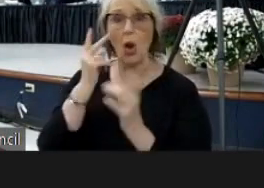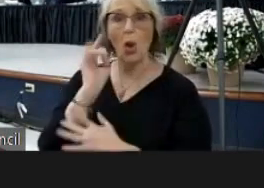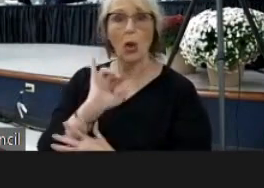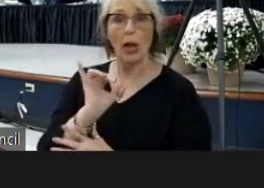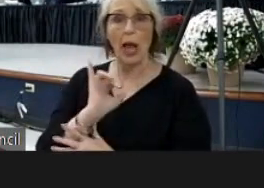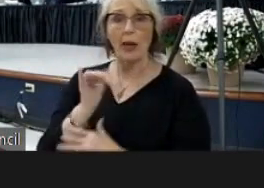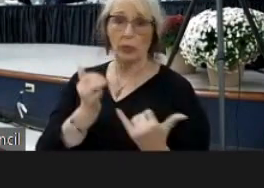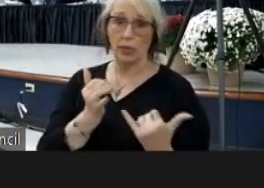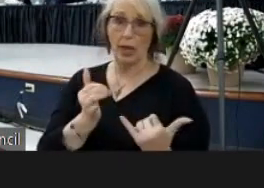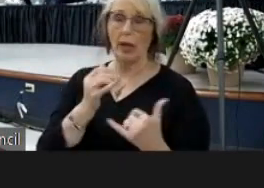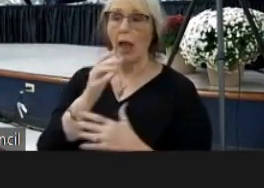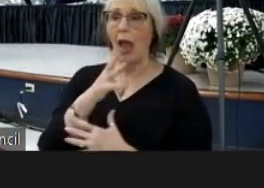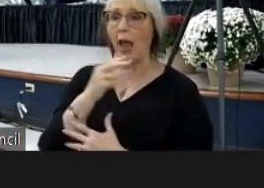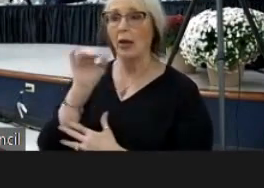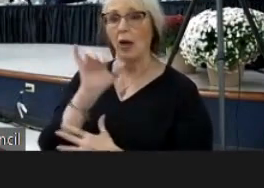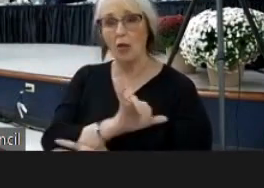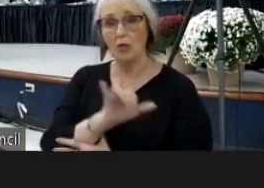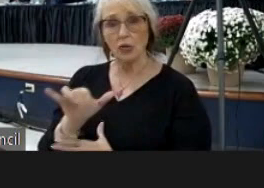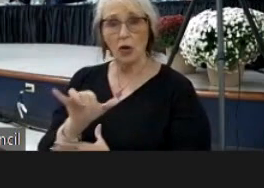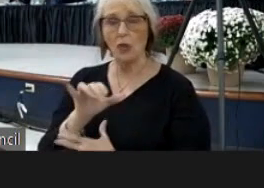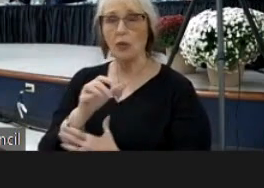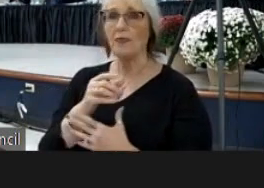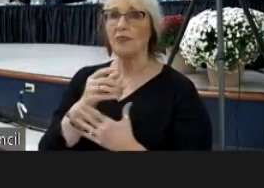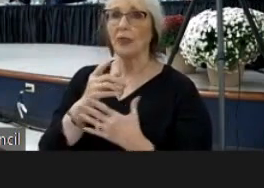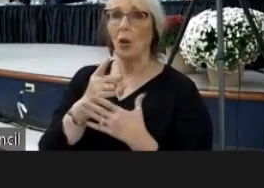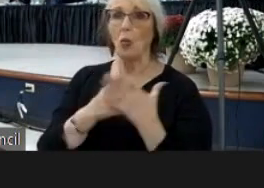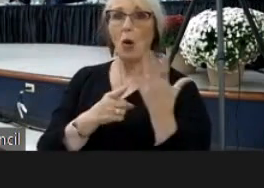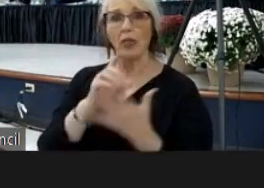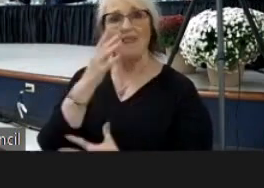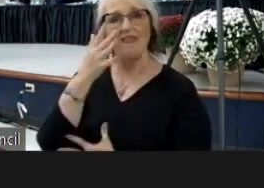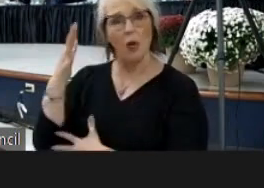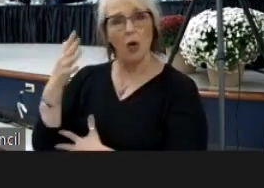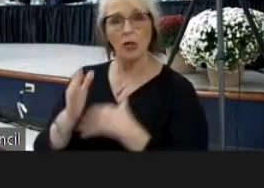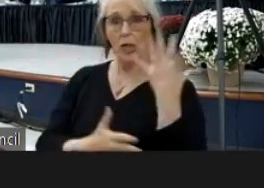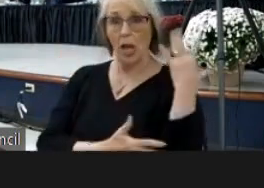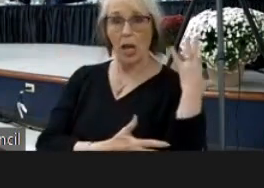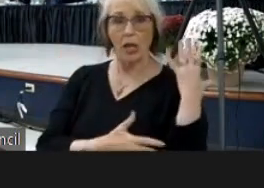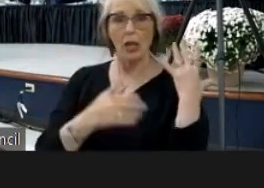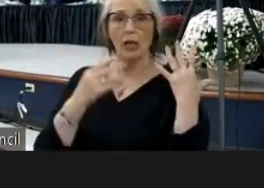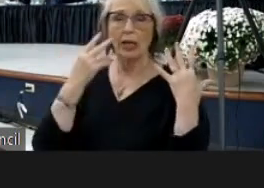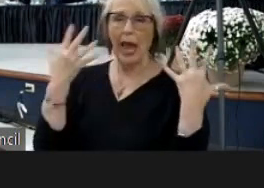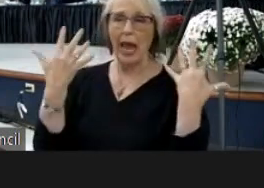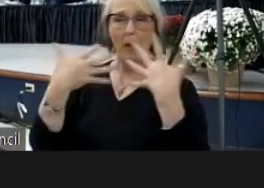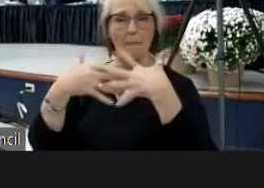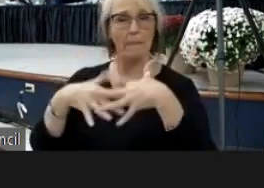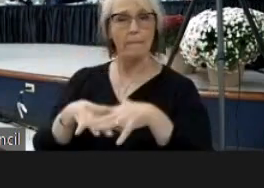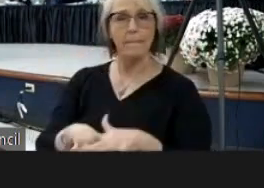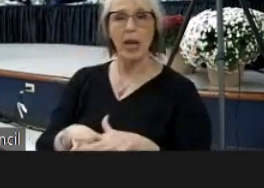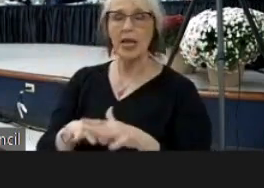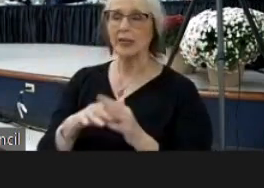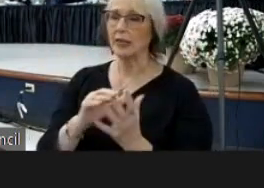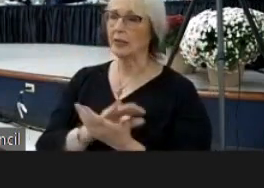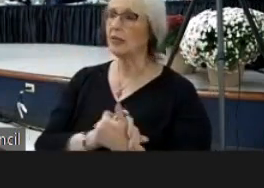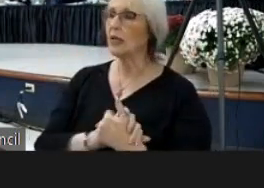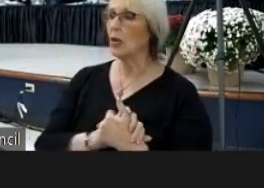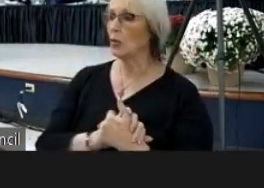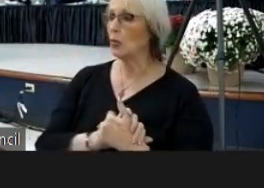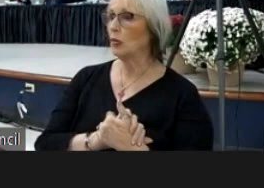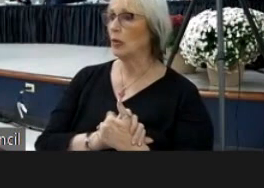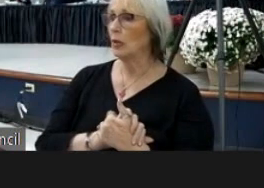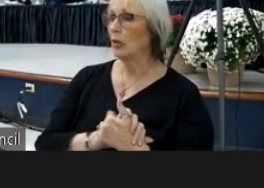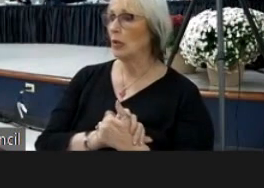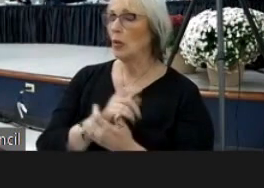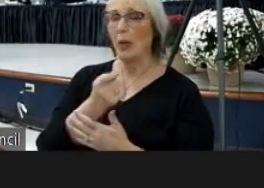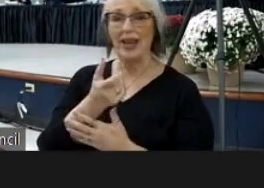but also what the flavor of that forested area lends itself to. So I think with